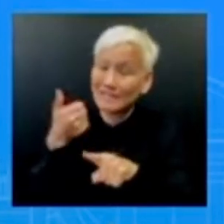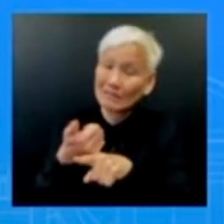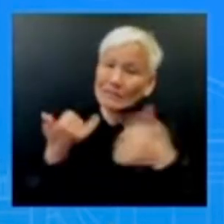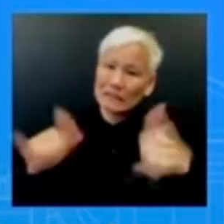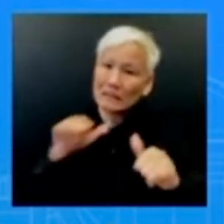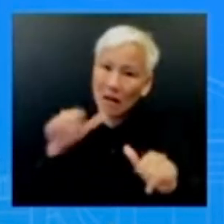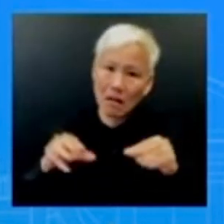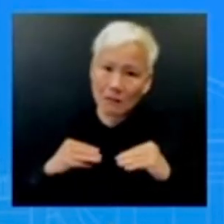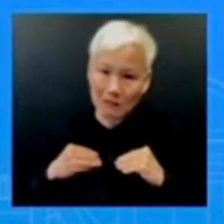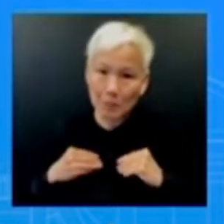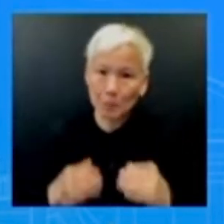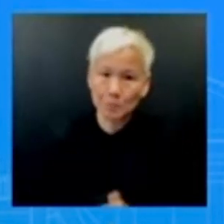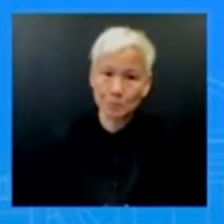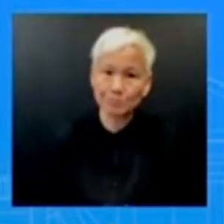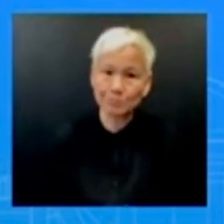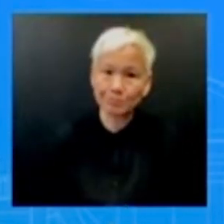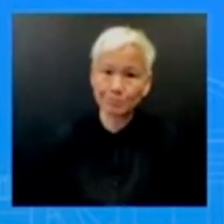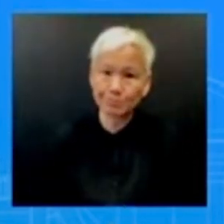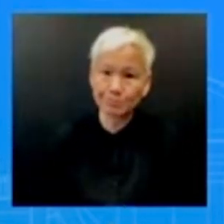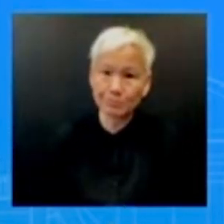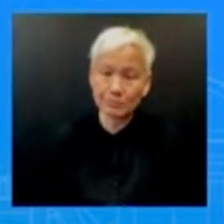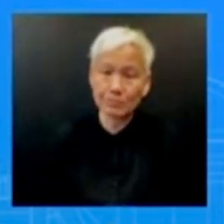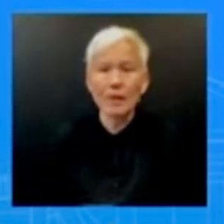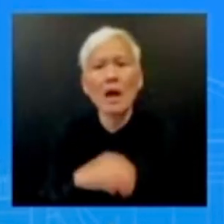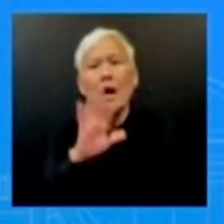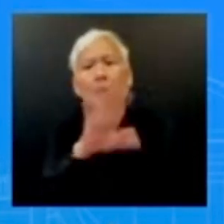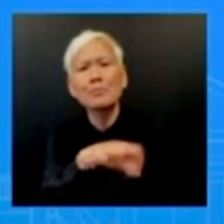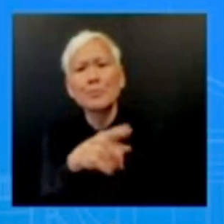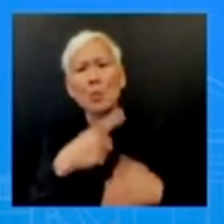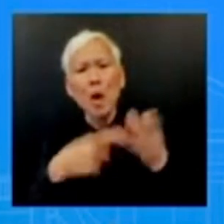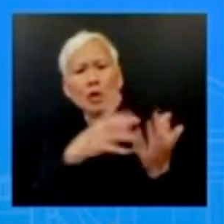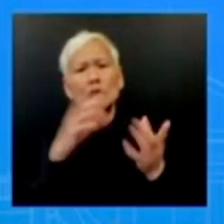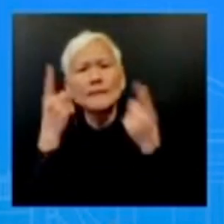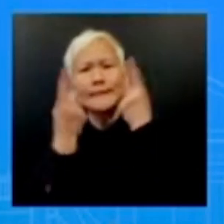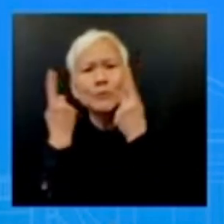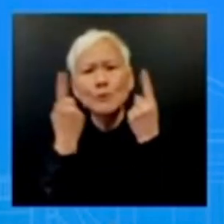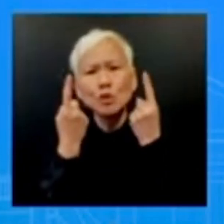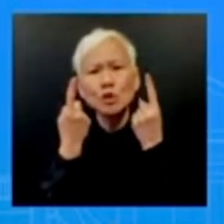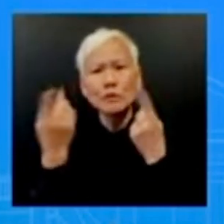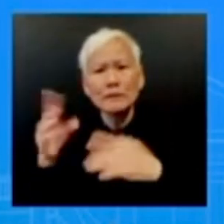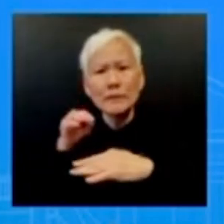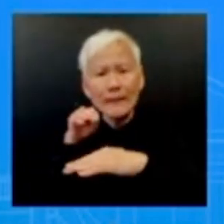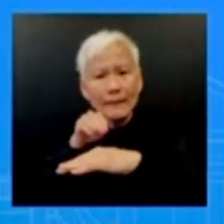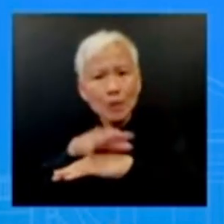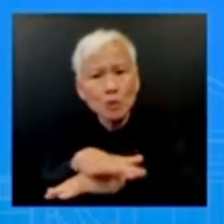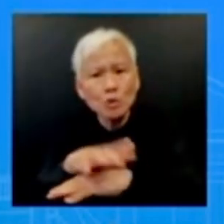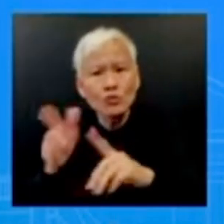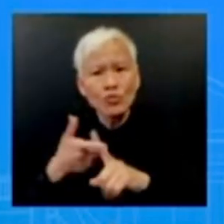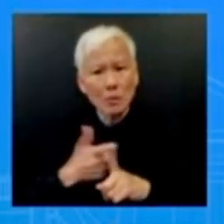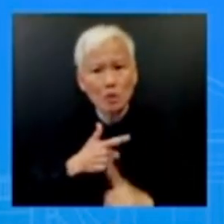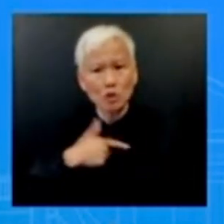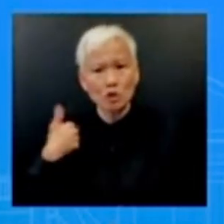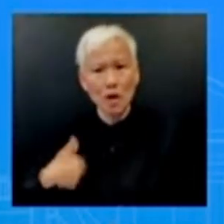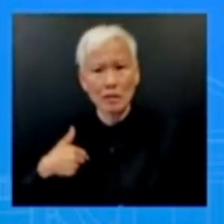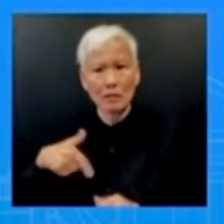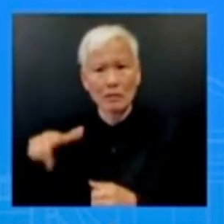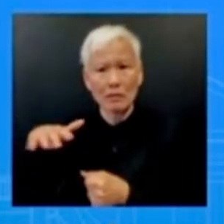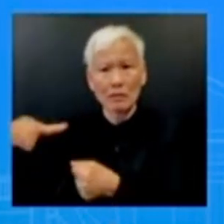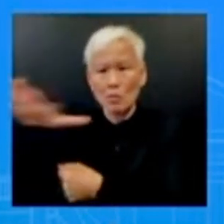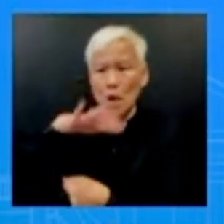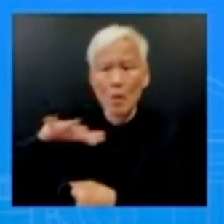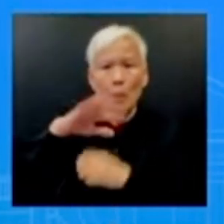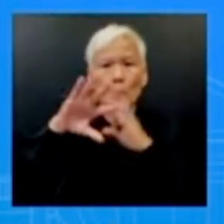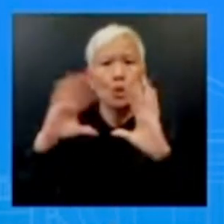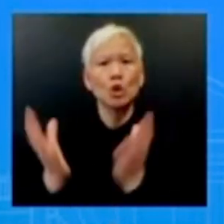What's the level of concern about the growing influence of China around the world then? Certainly mindful that China has tried to expand